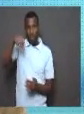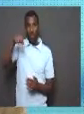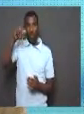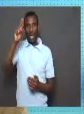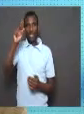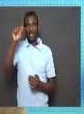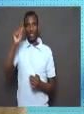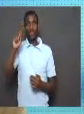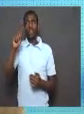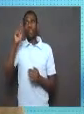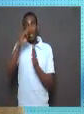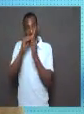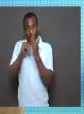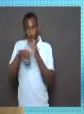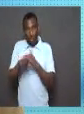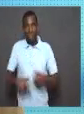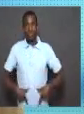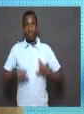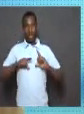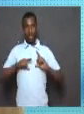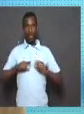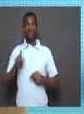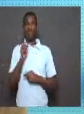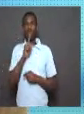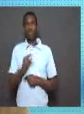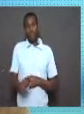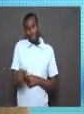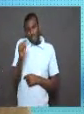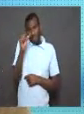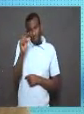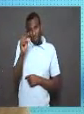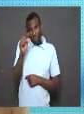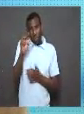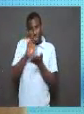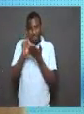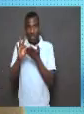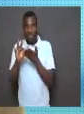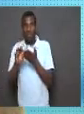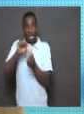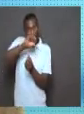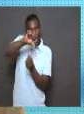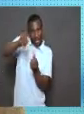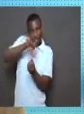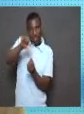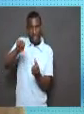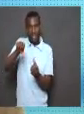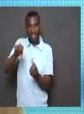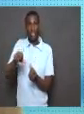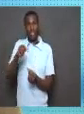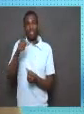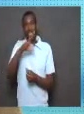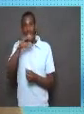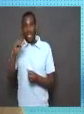a system are held by a small number of atoms, then the number of